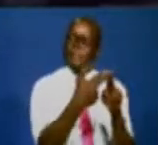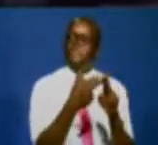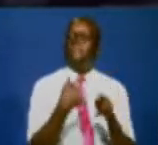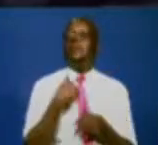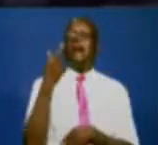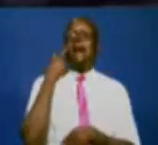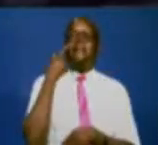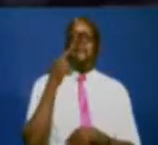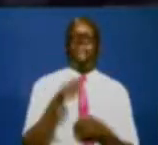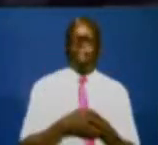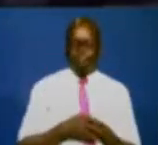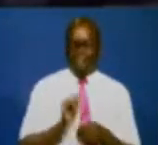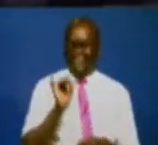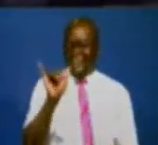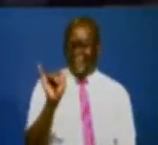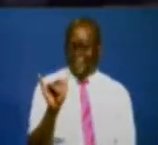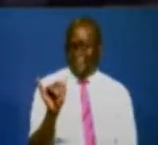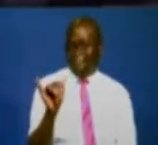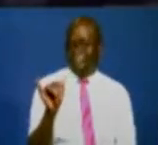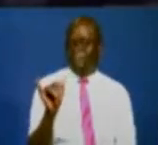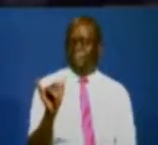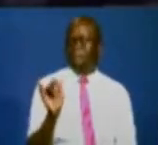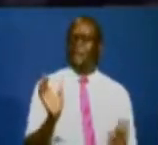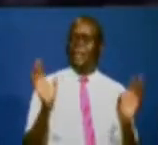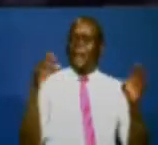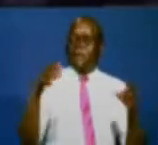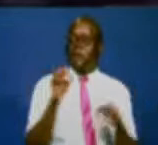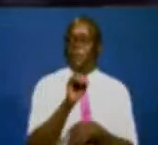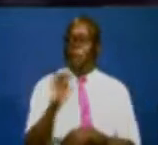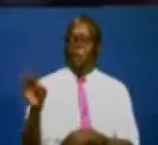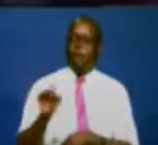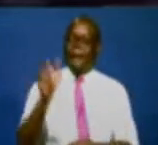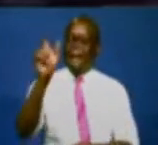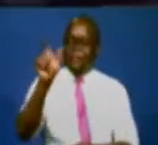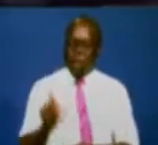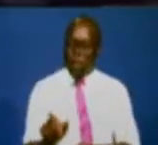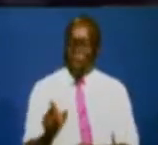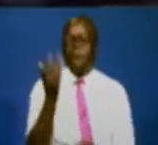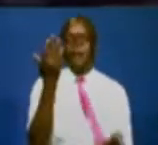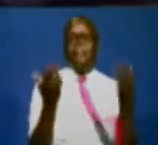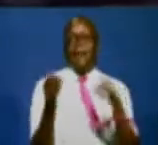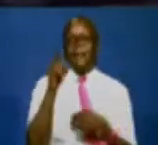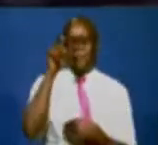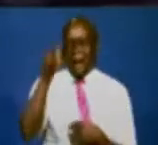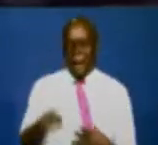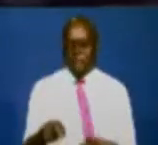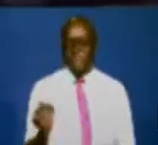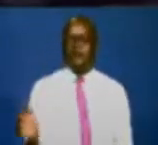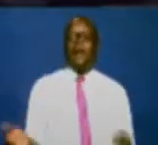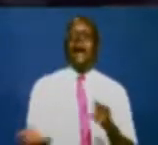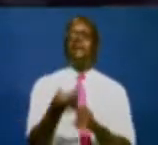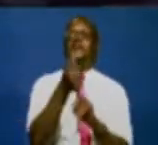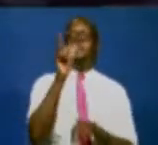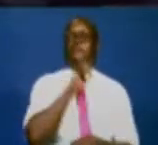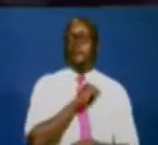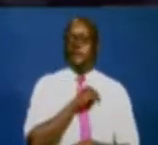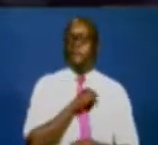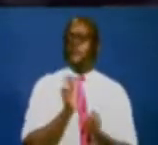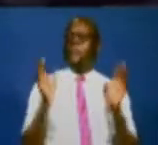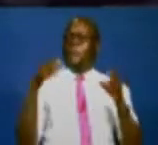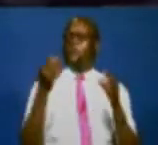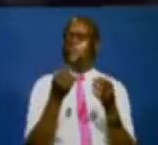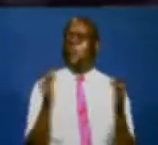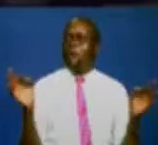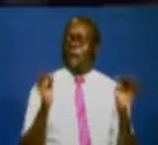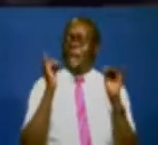see that the category of regional balance has been met. The category of